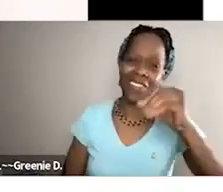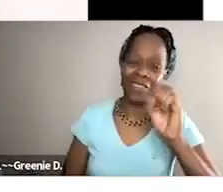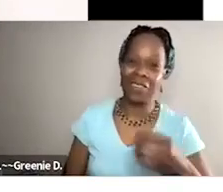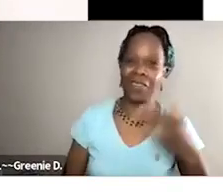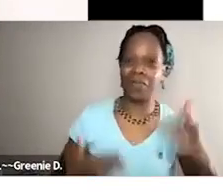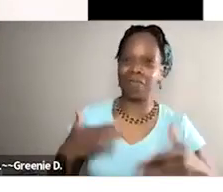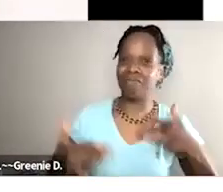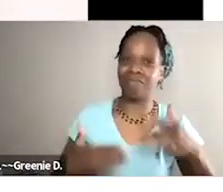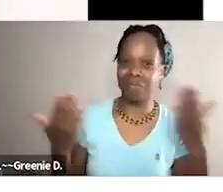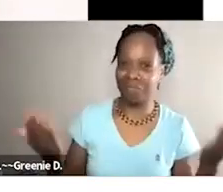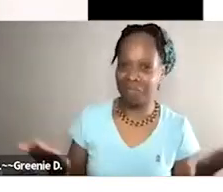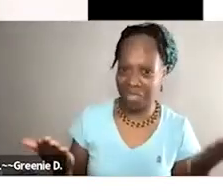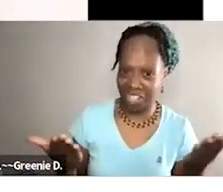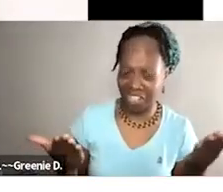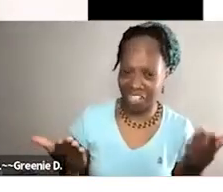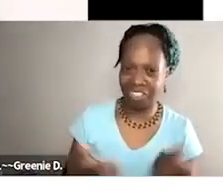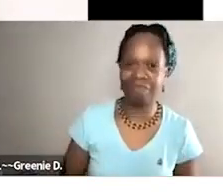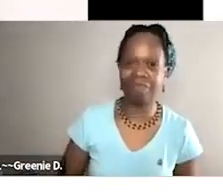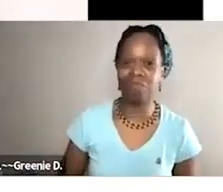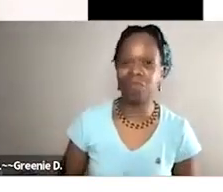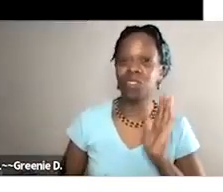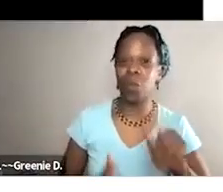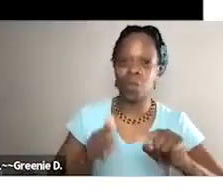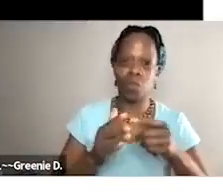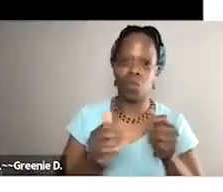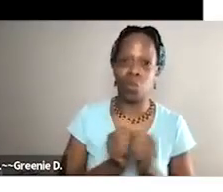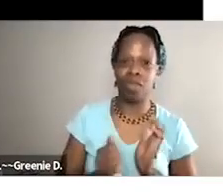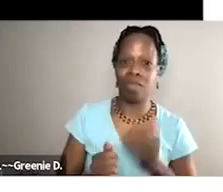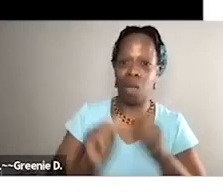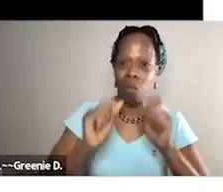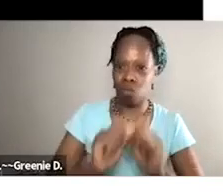I will just bring up our screen.